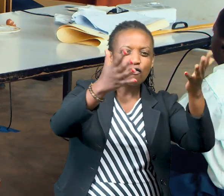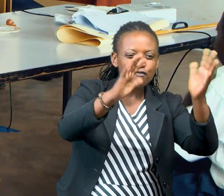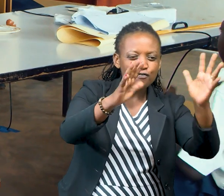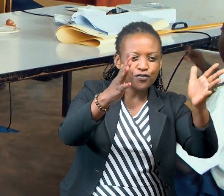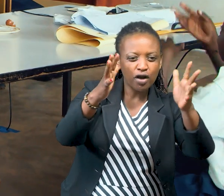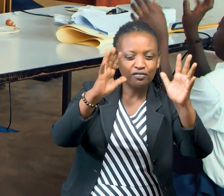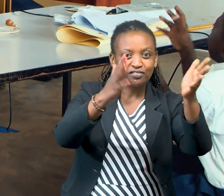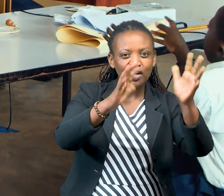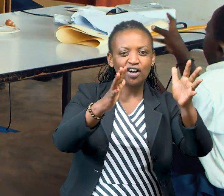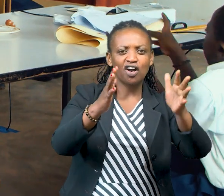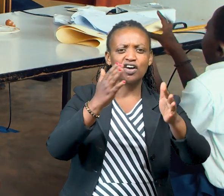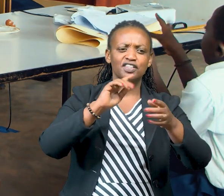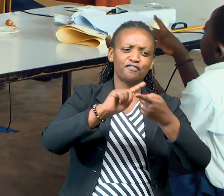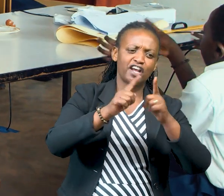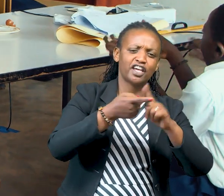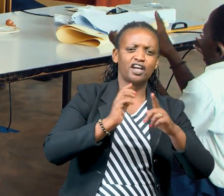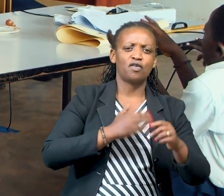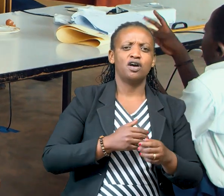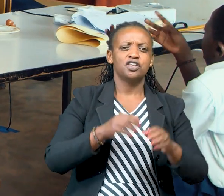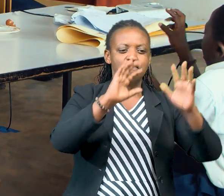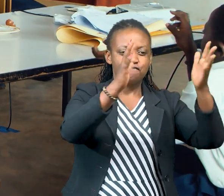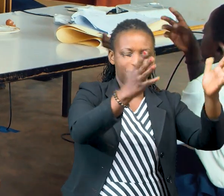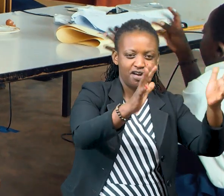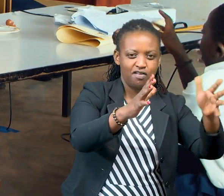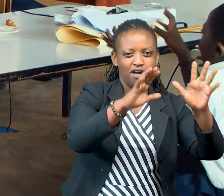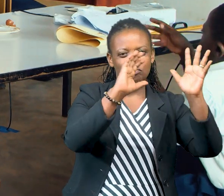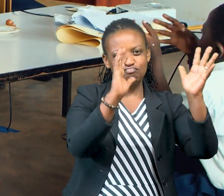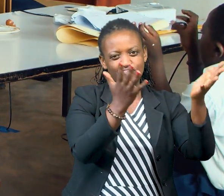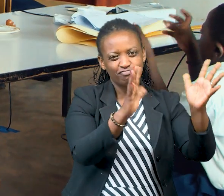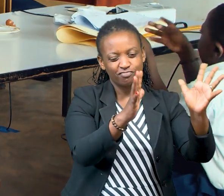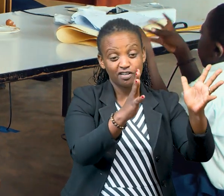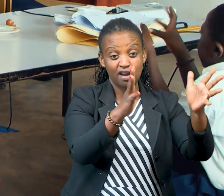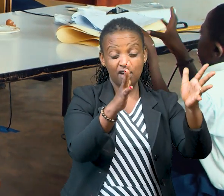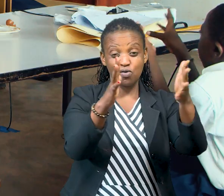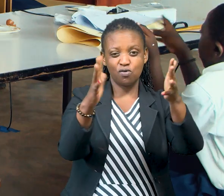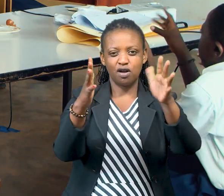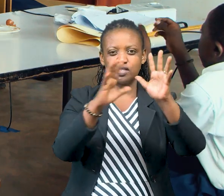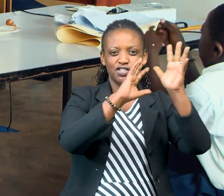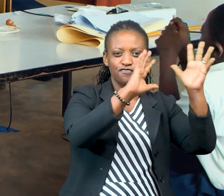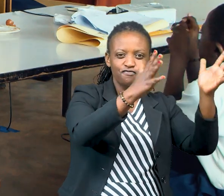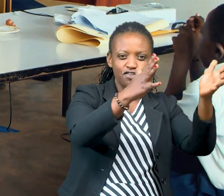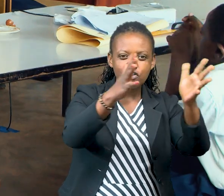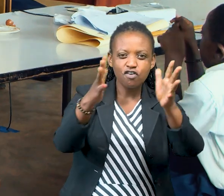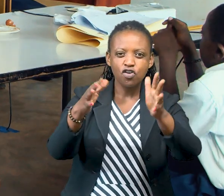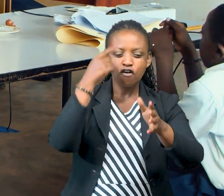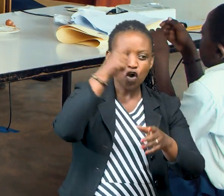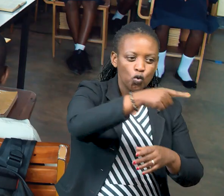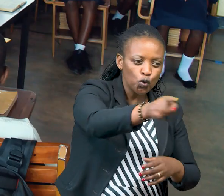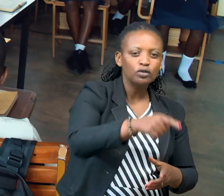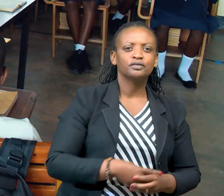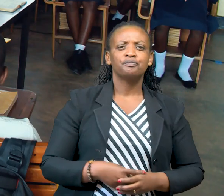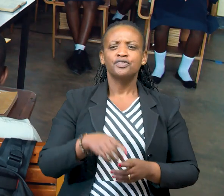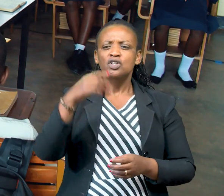Flowers, flowers to our friend. Flowers, flowers, flowers for